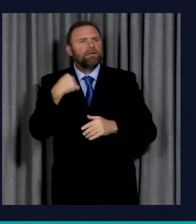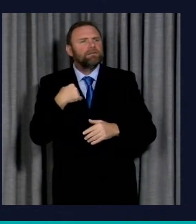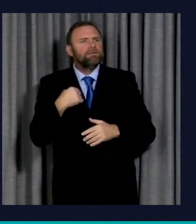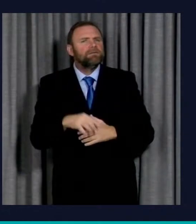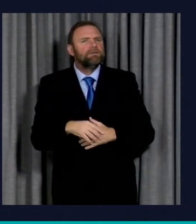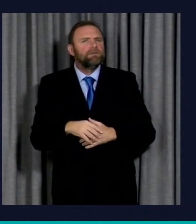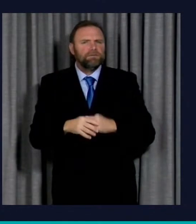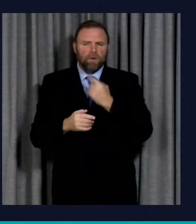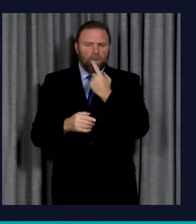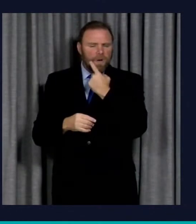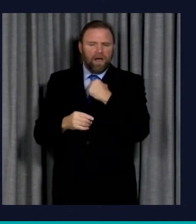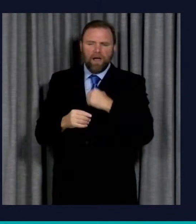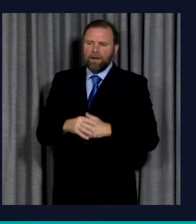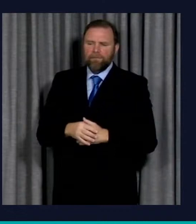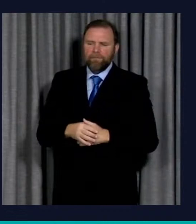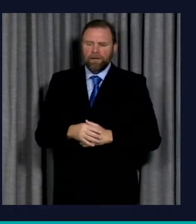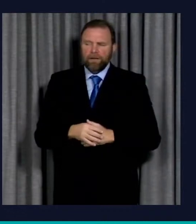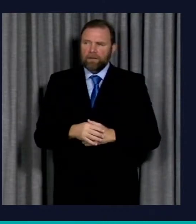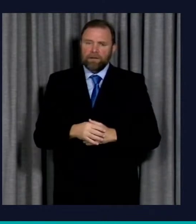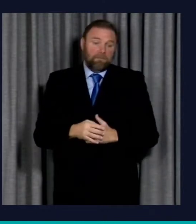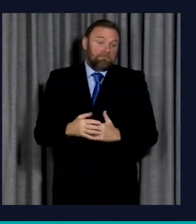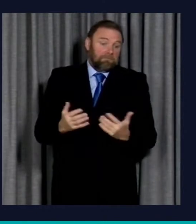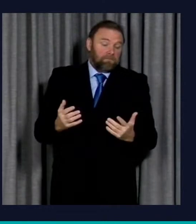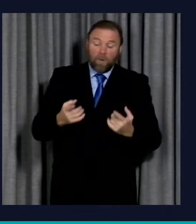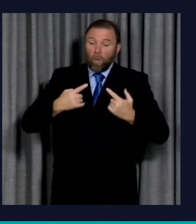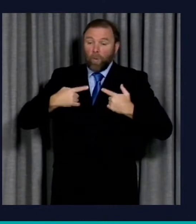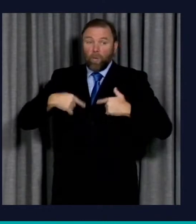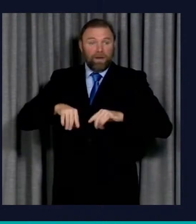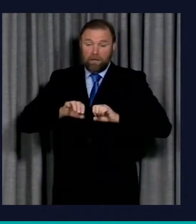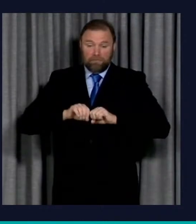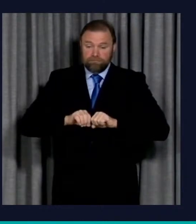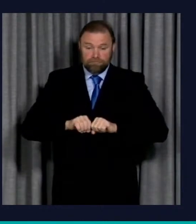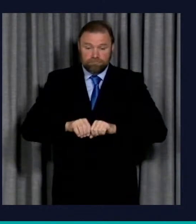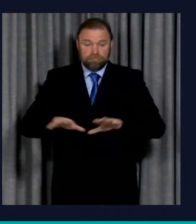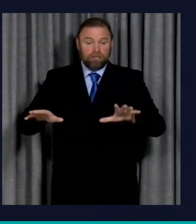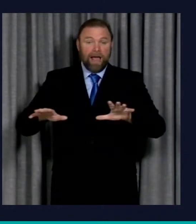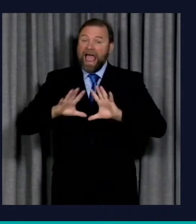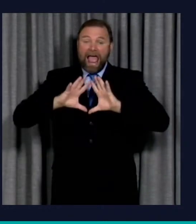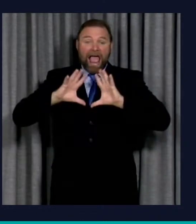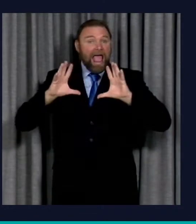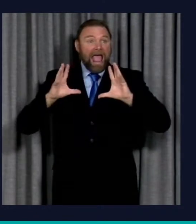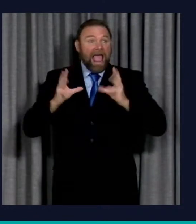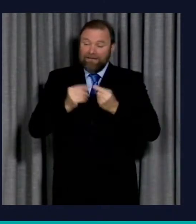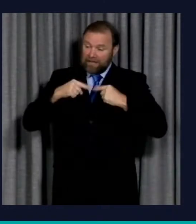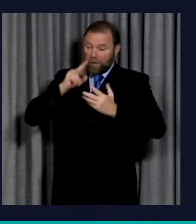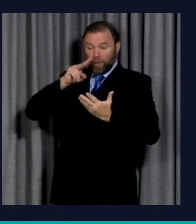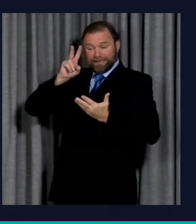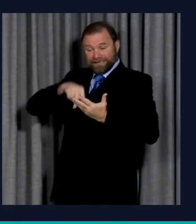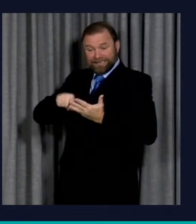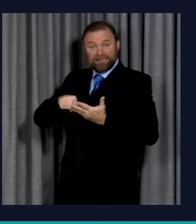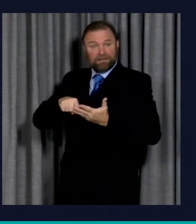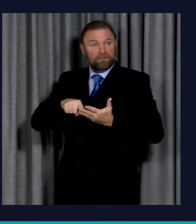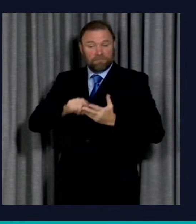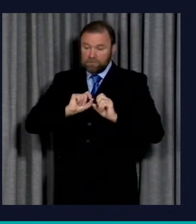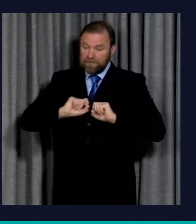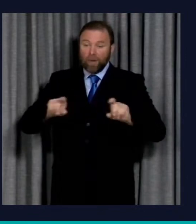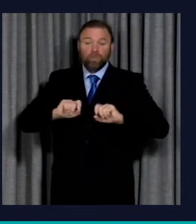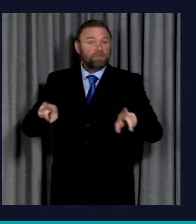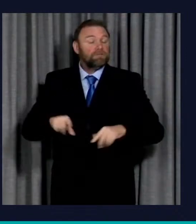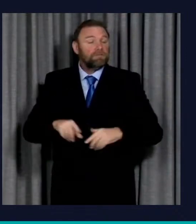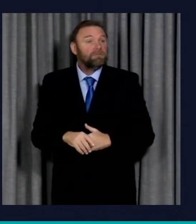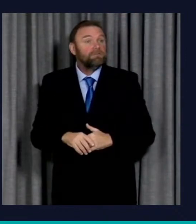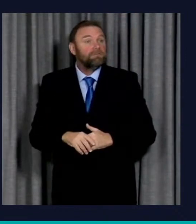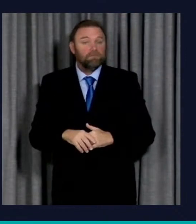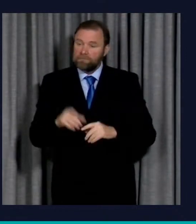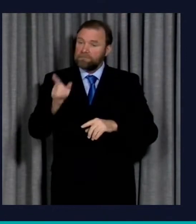last weekend. We put into the public domain everything that we see when we review the regulations.